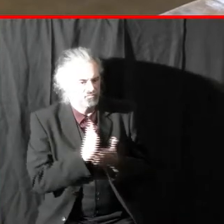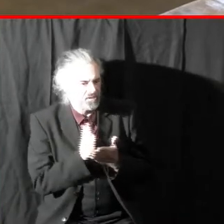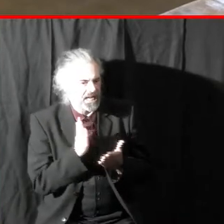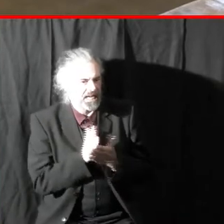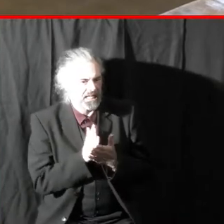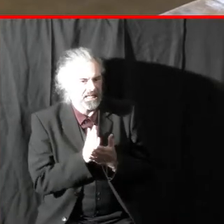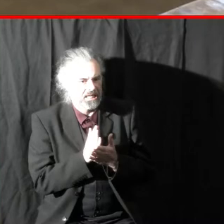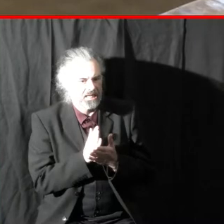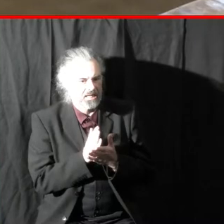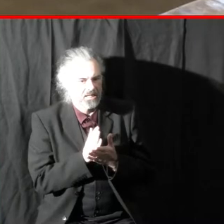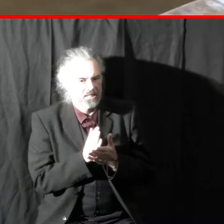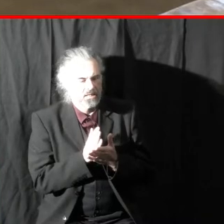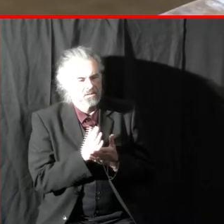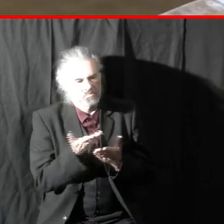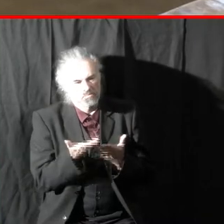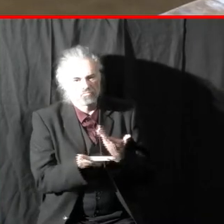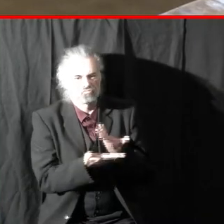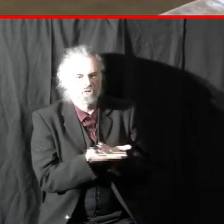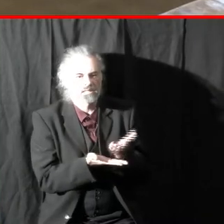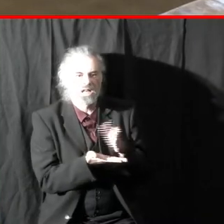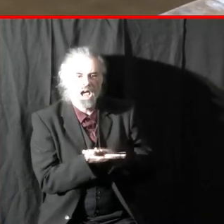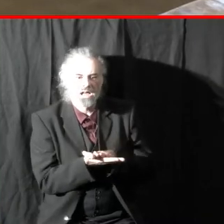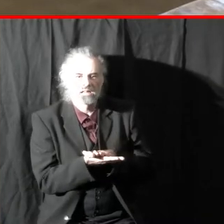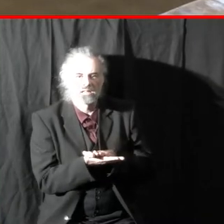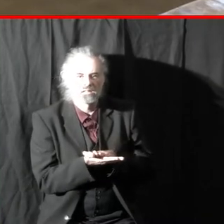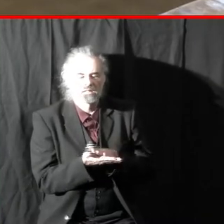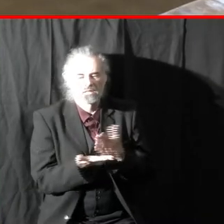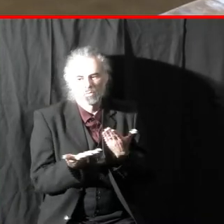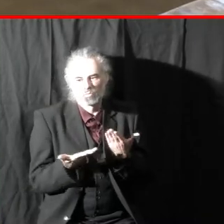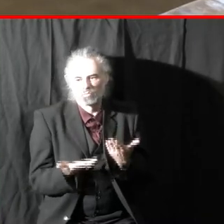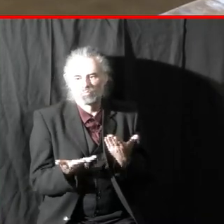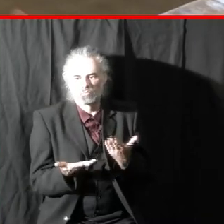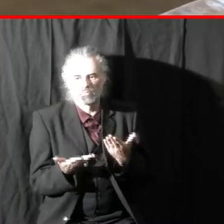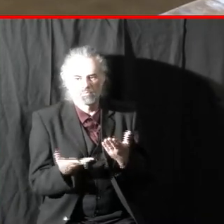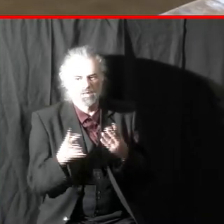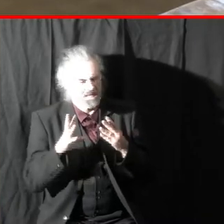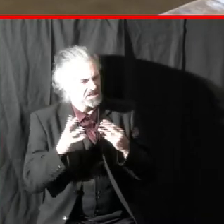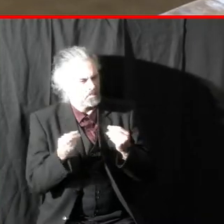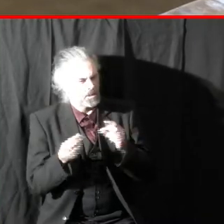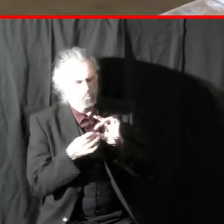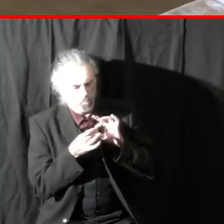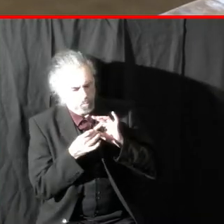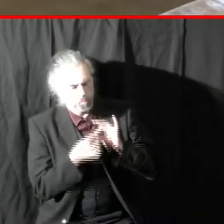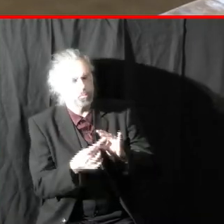into some kind of thing they understand.